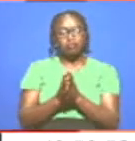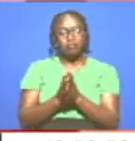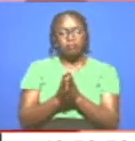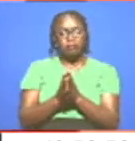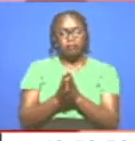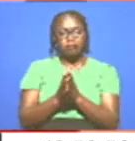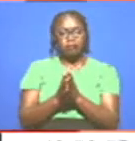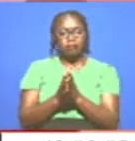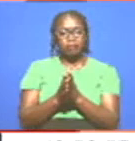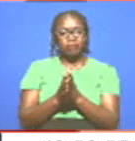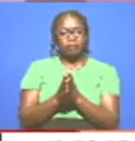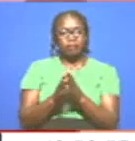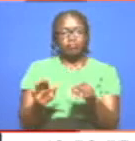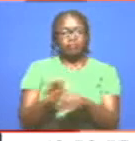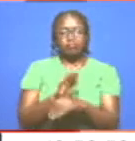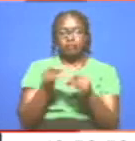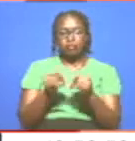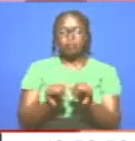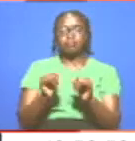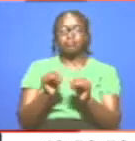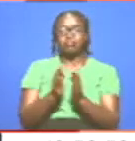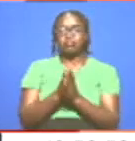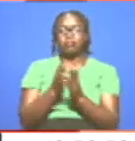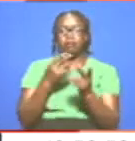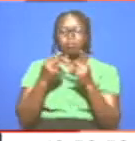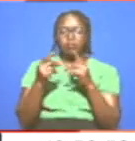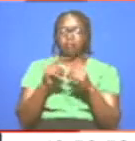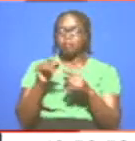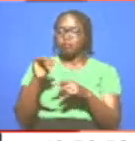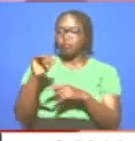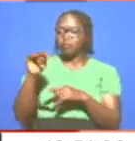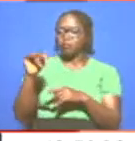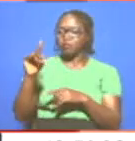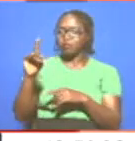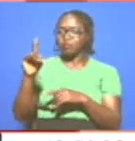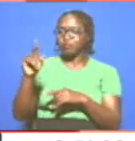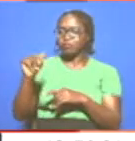We have been totally trying to in touch with Dindakwa,